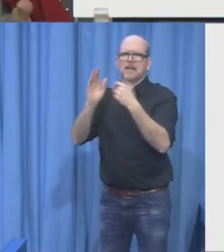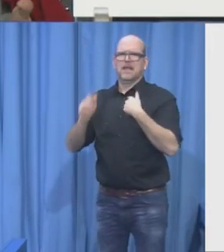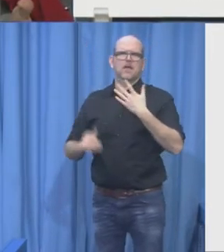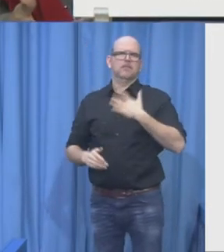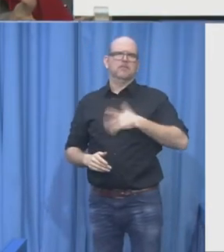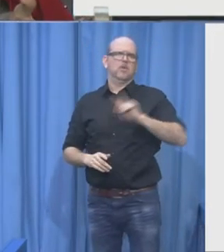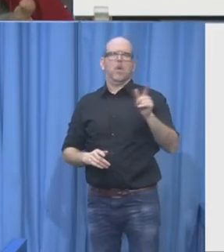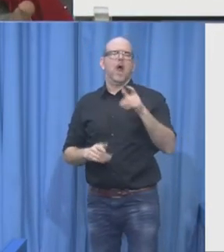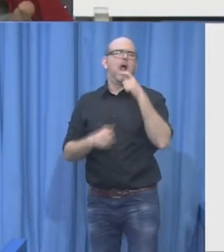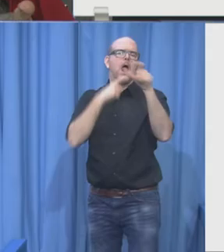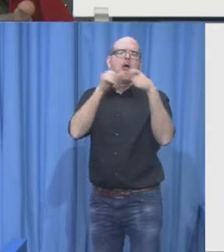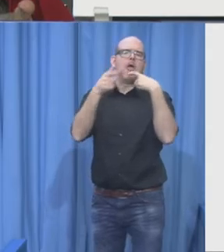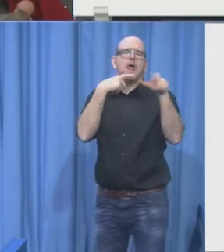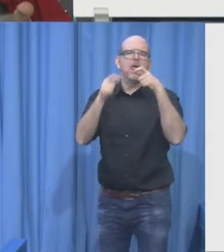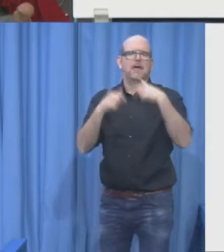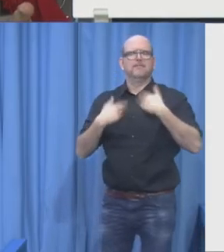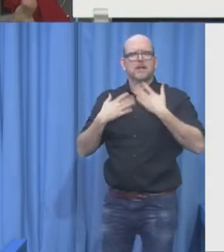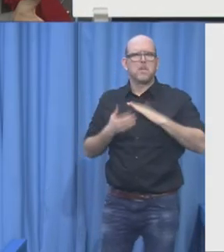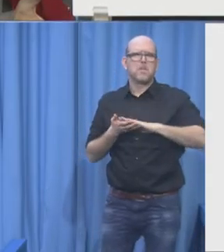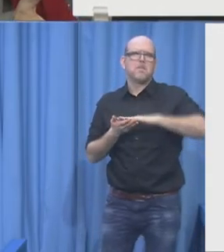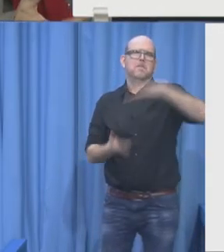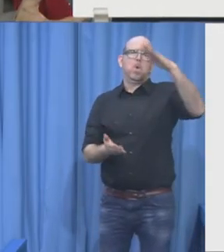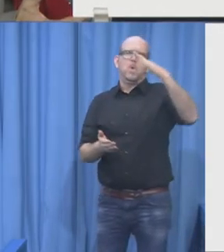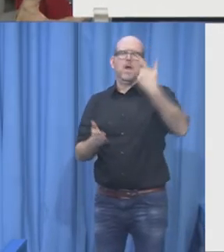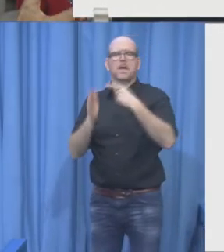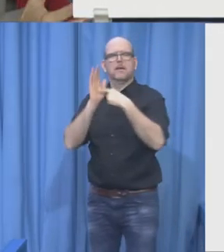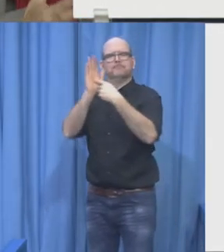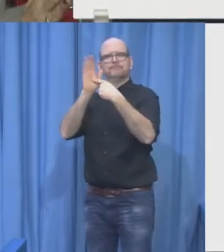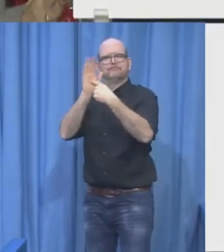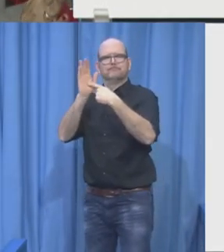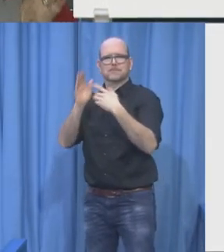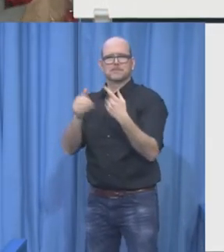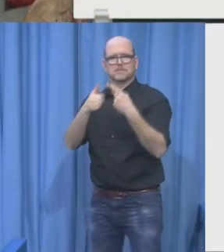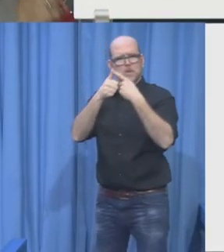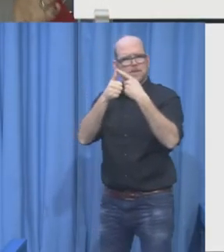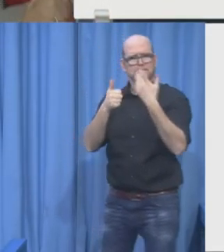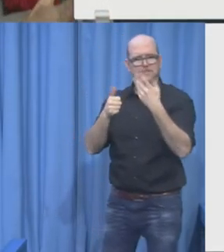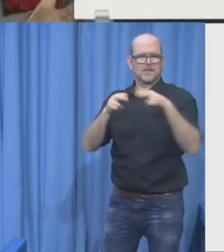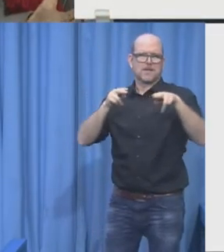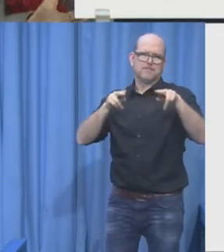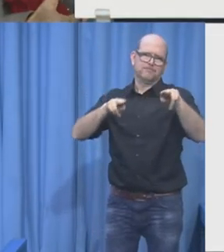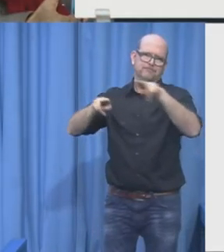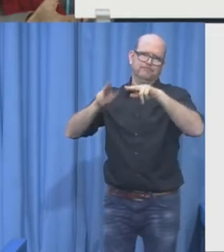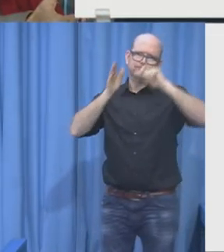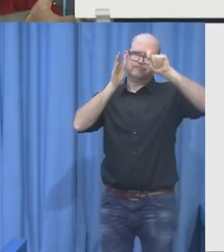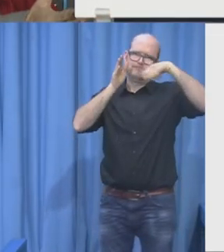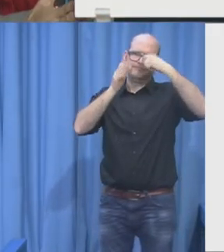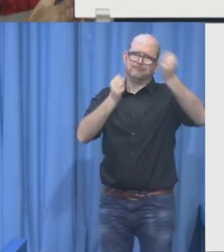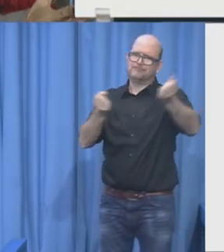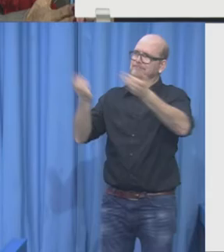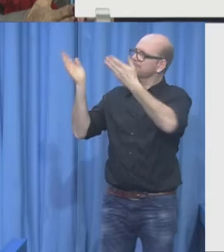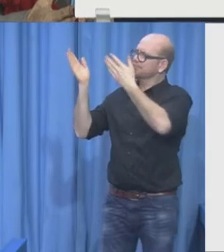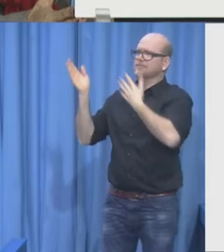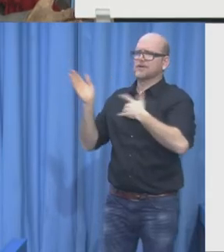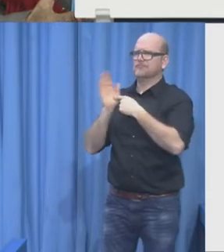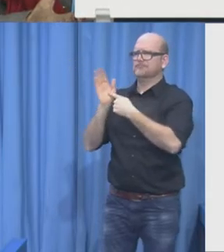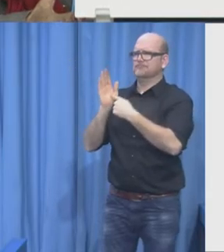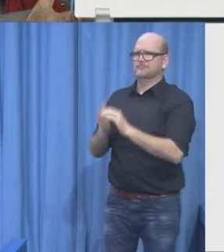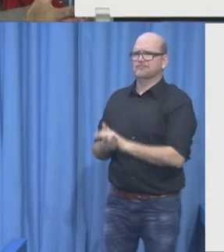you one video in which this is the first adaptation of Discovering